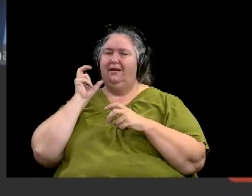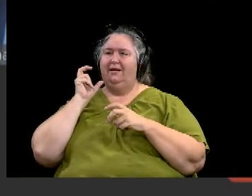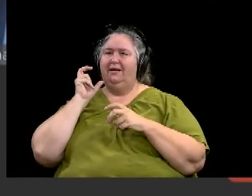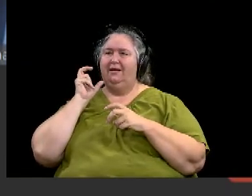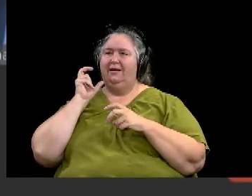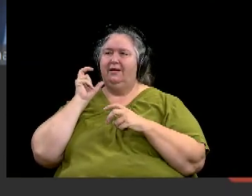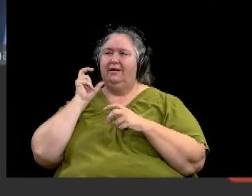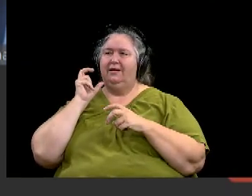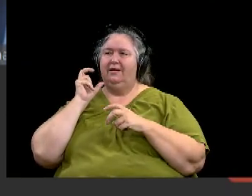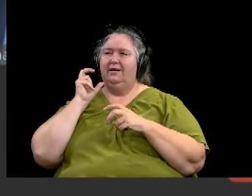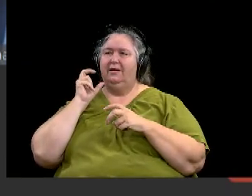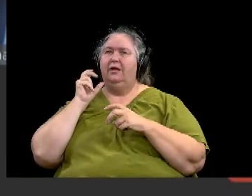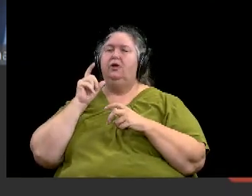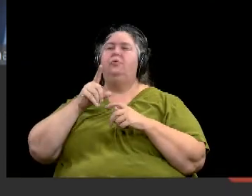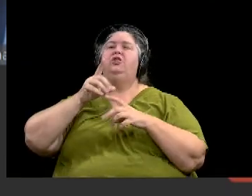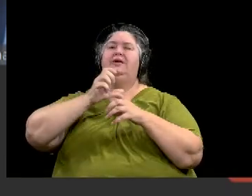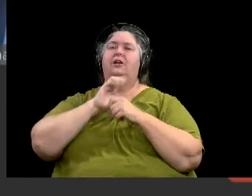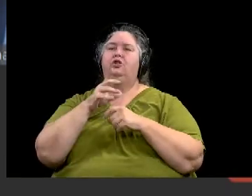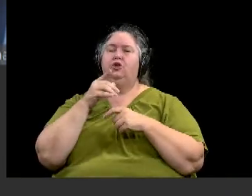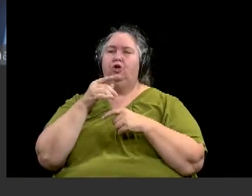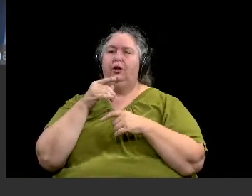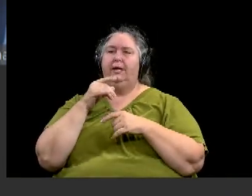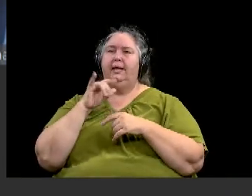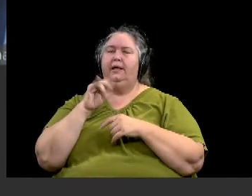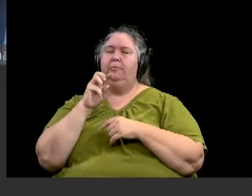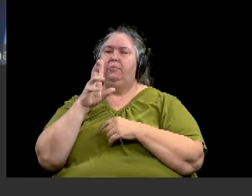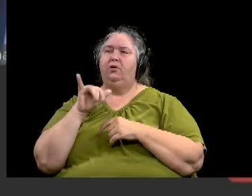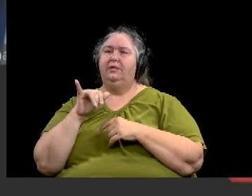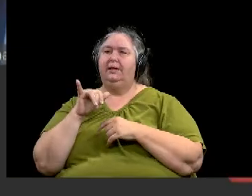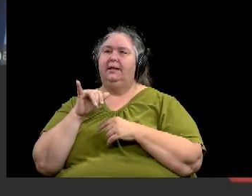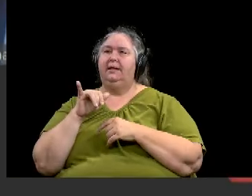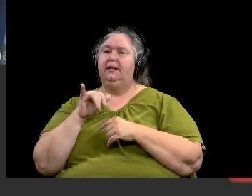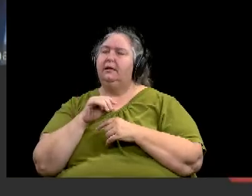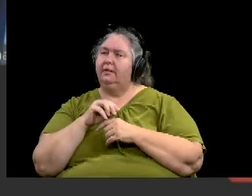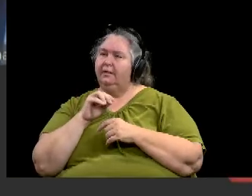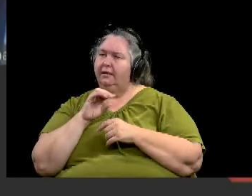mucus membranes. And so that